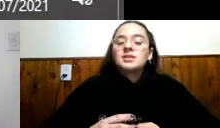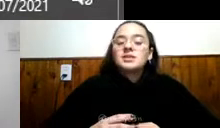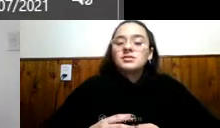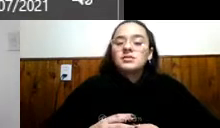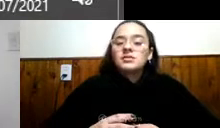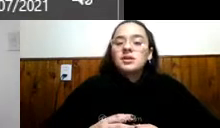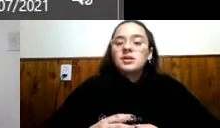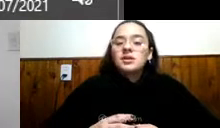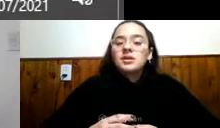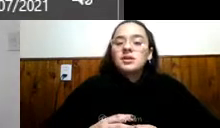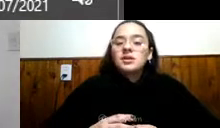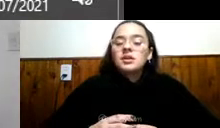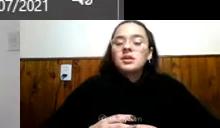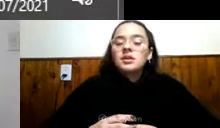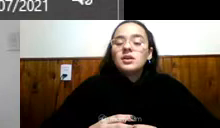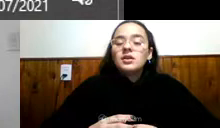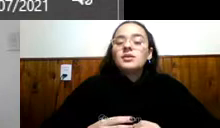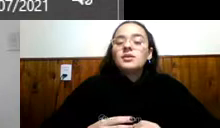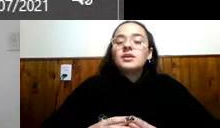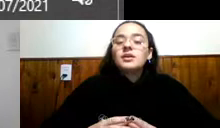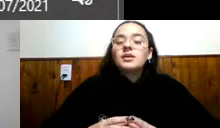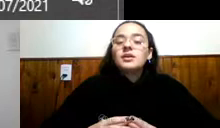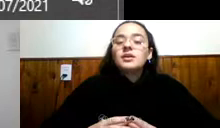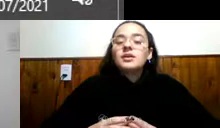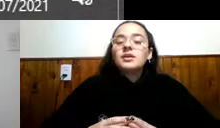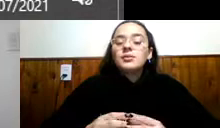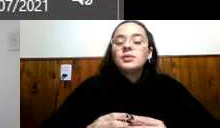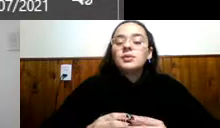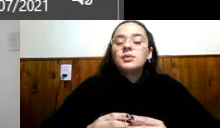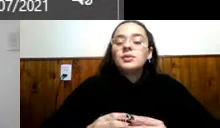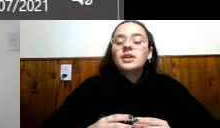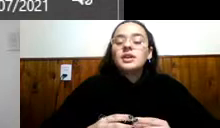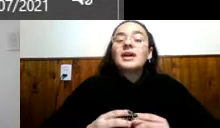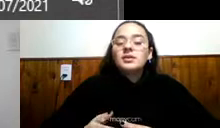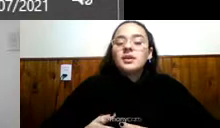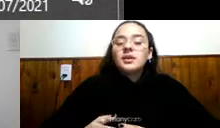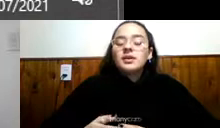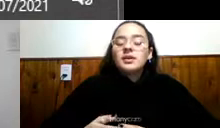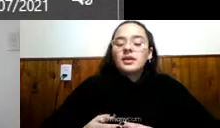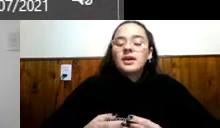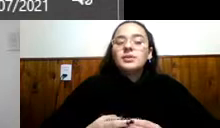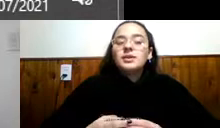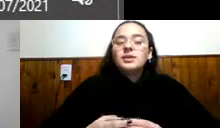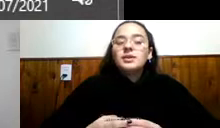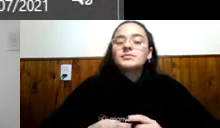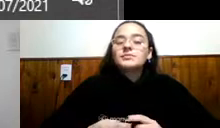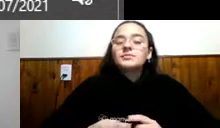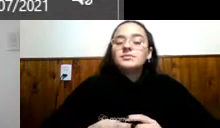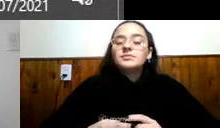title, I will help my people. I will